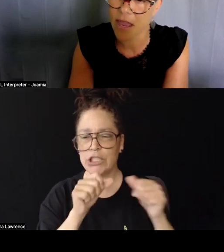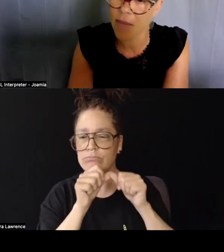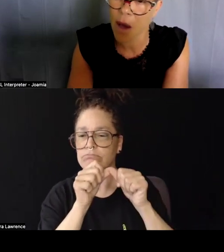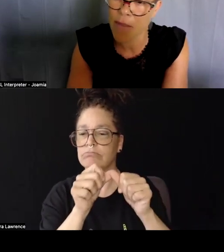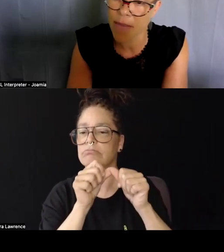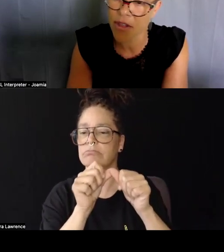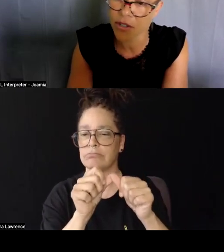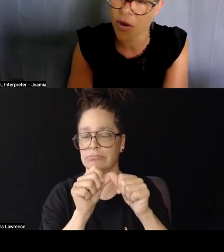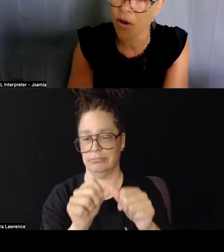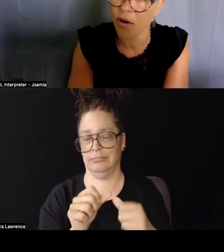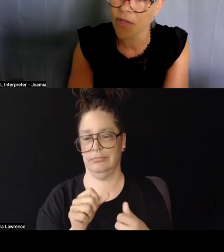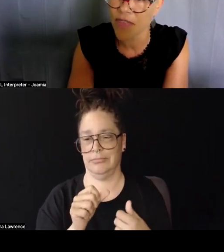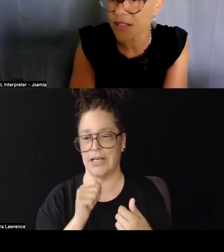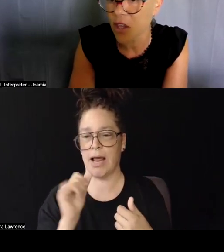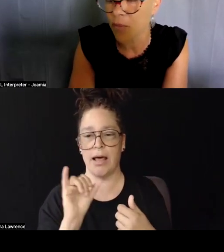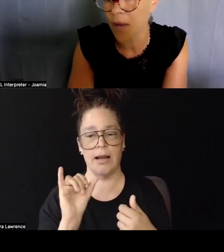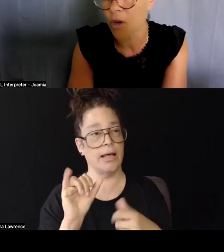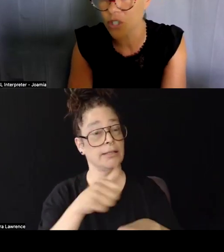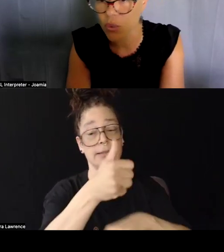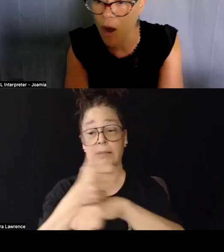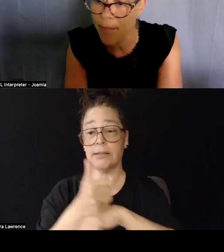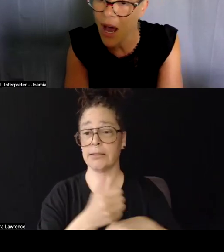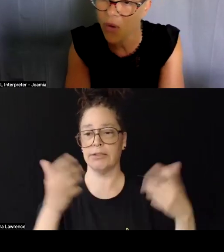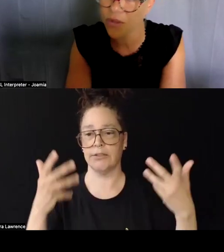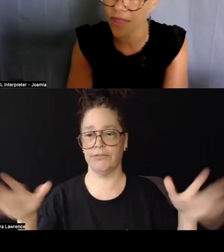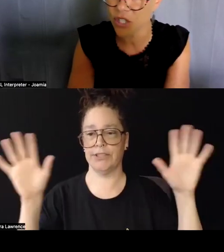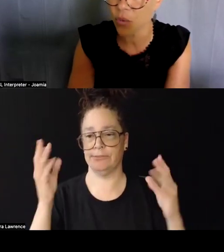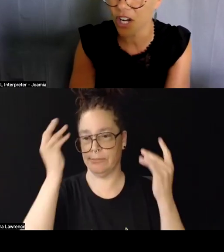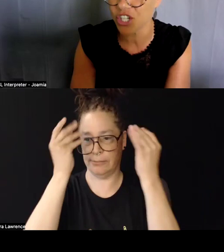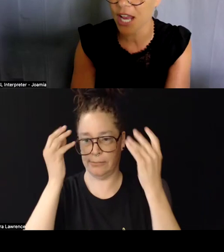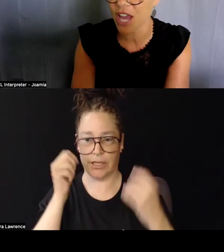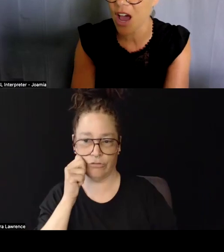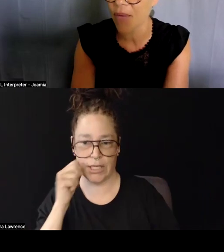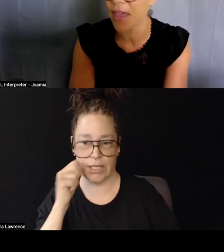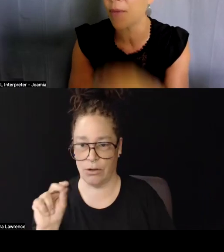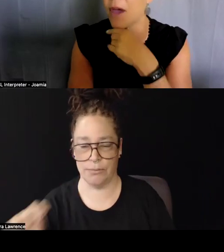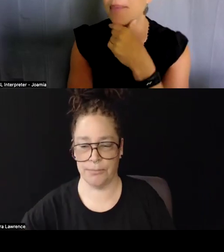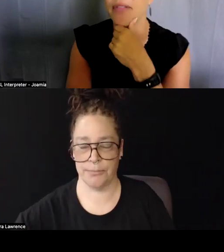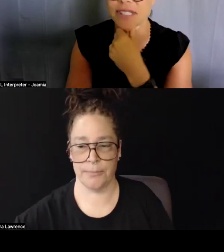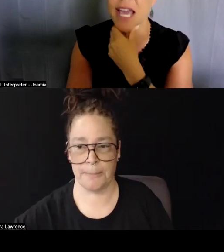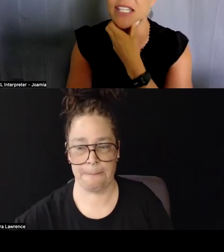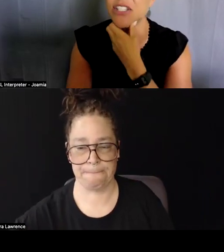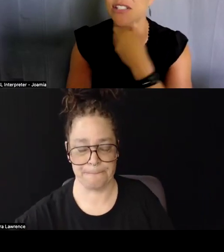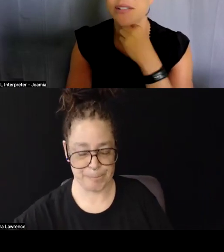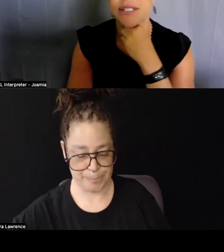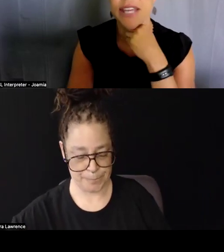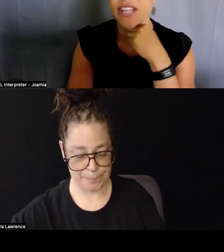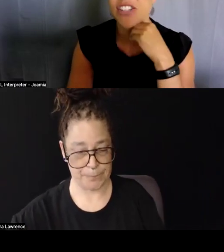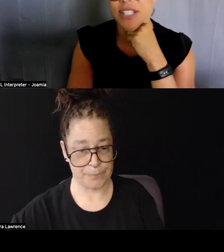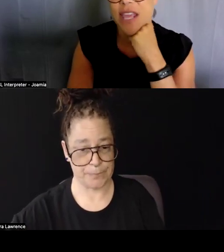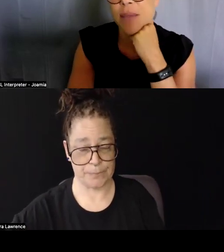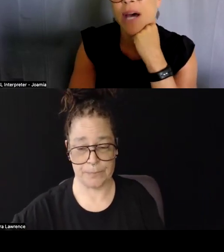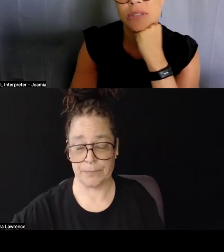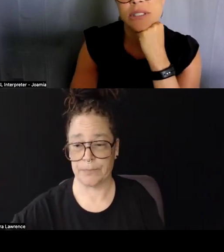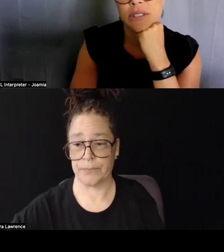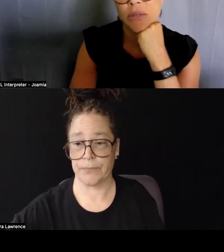instruction, thinking about maybe there's things that you might want to swap out, things you want to change out, thinking about the signages and not